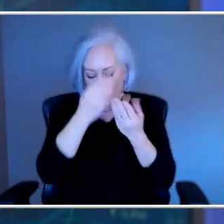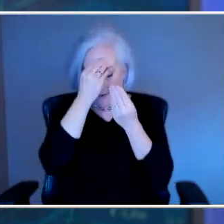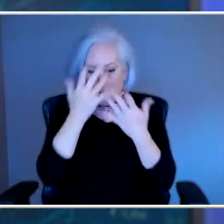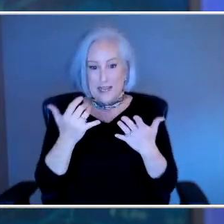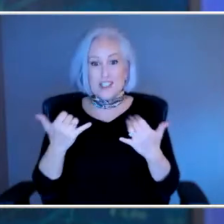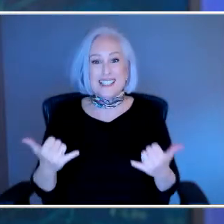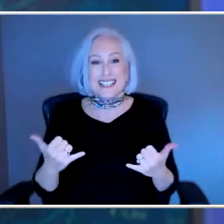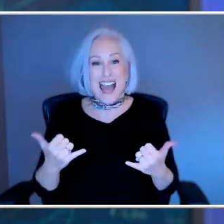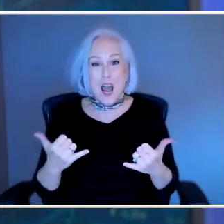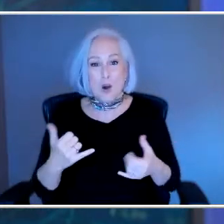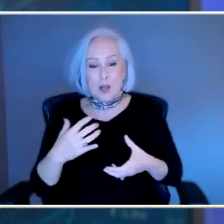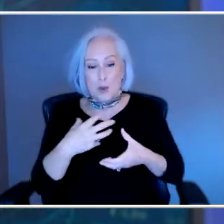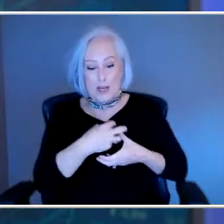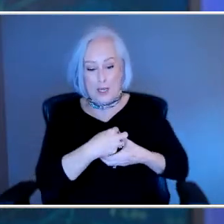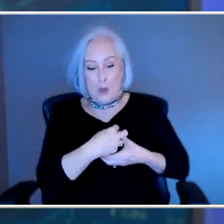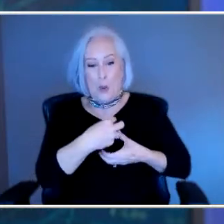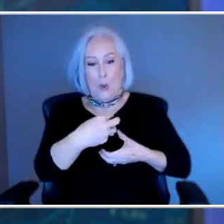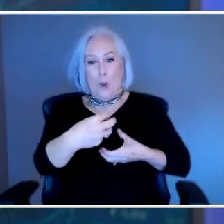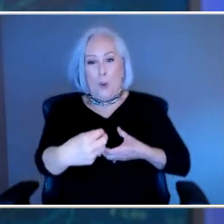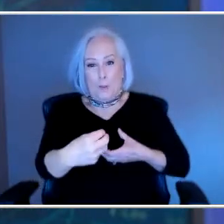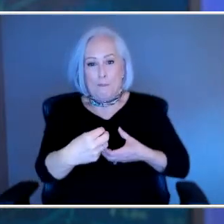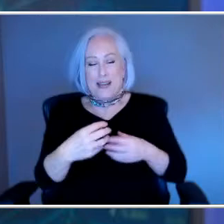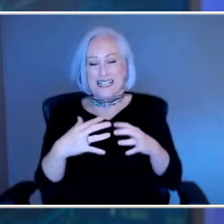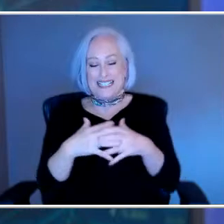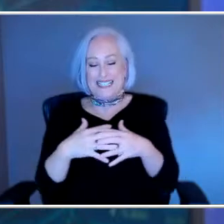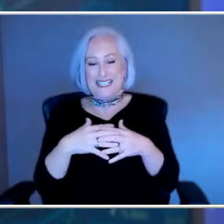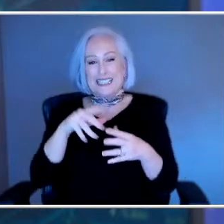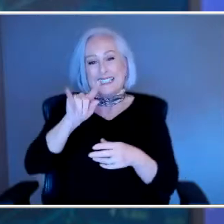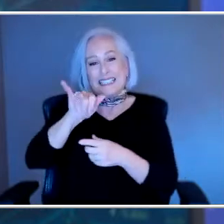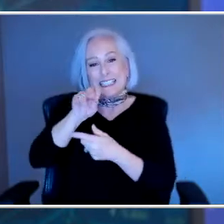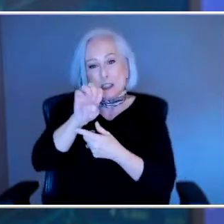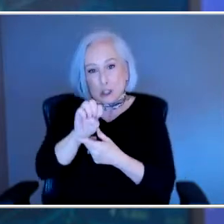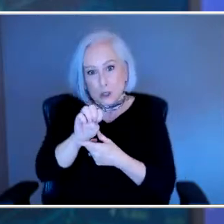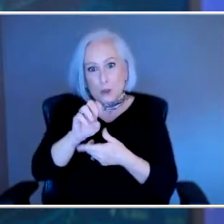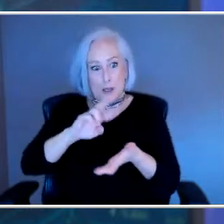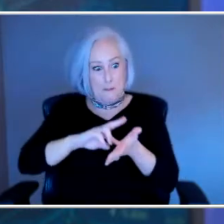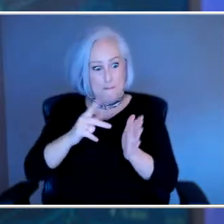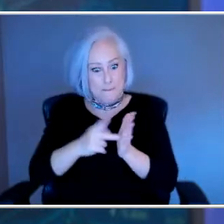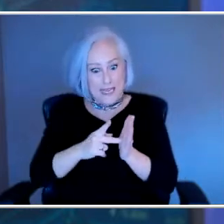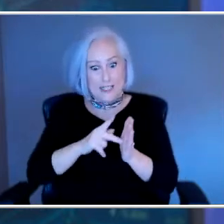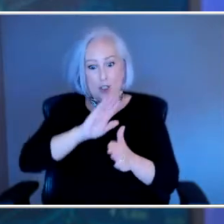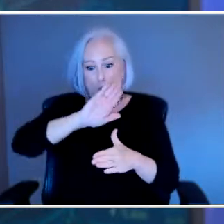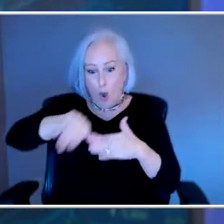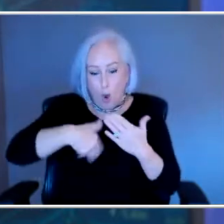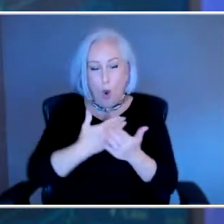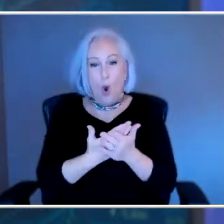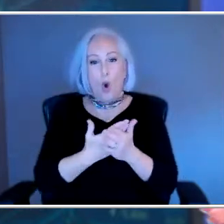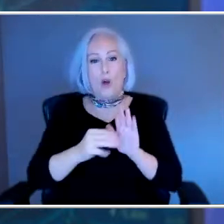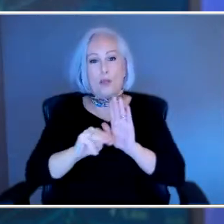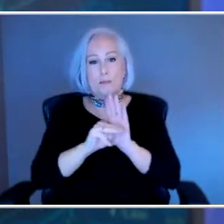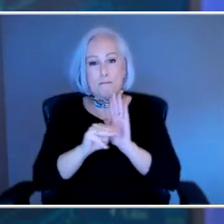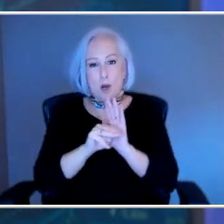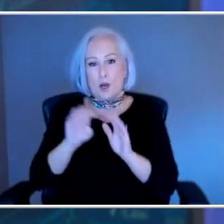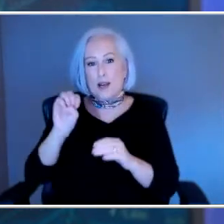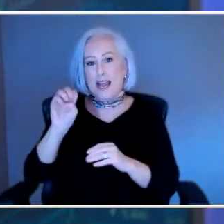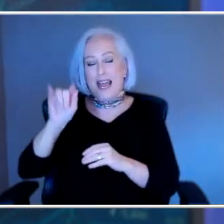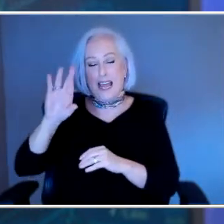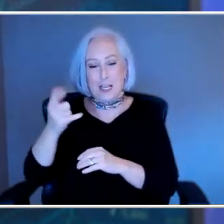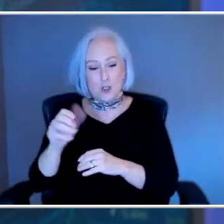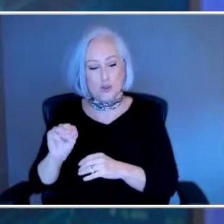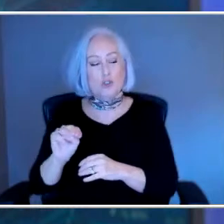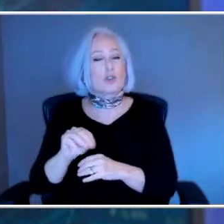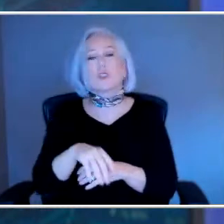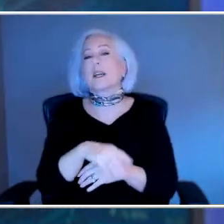of tissue, so the complete prognostic marker complement of the estrogen, progesterone, HER2 can be seen by our